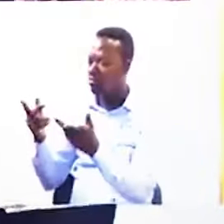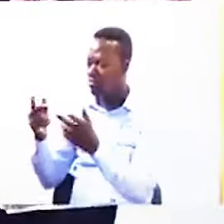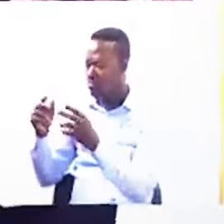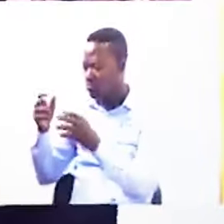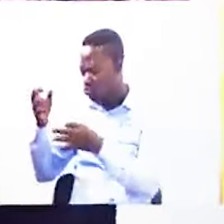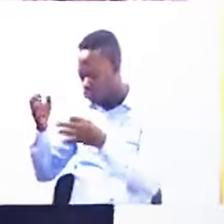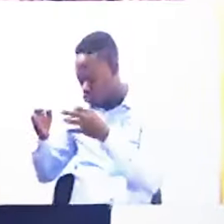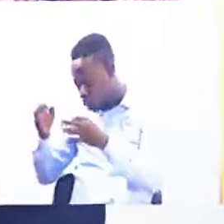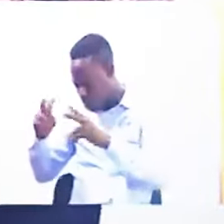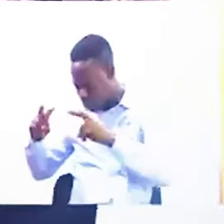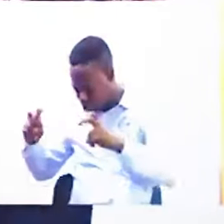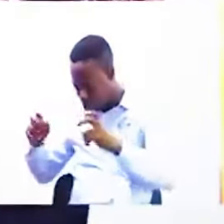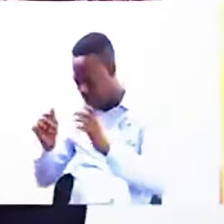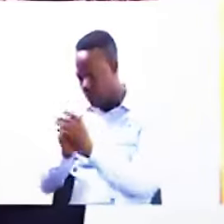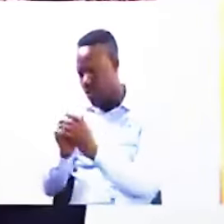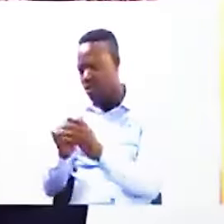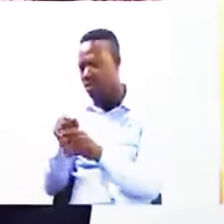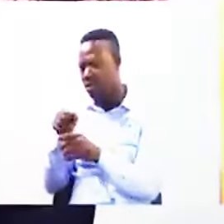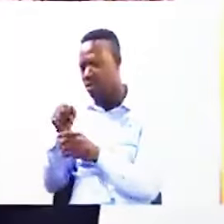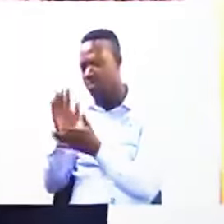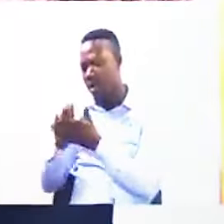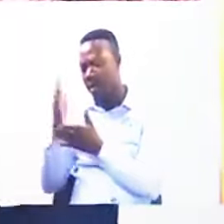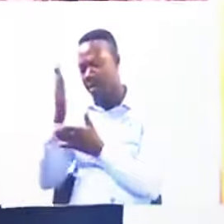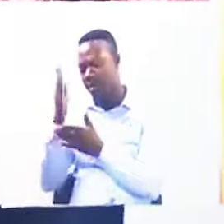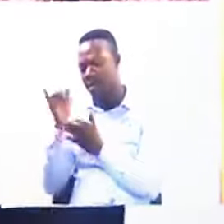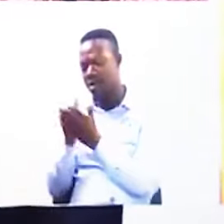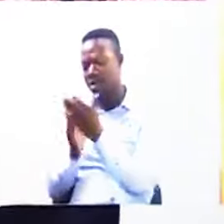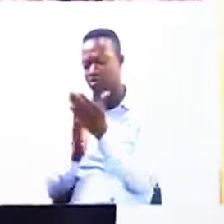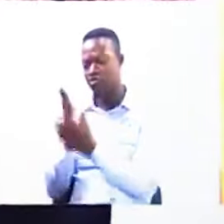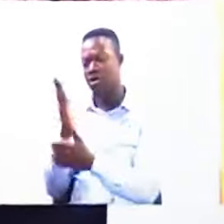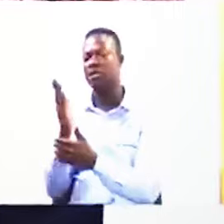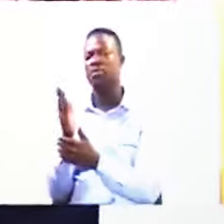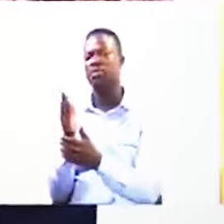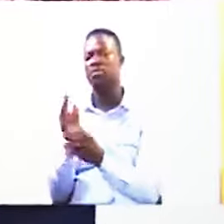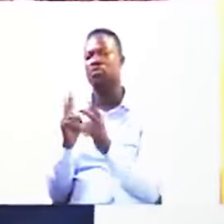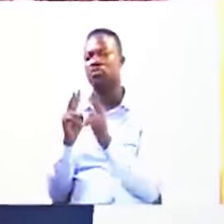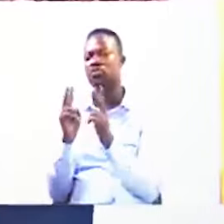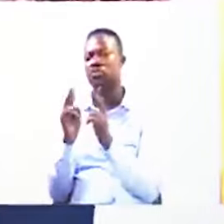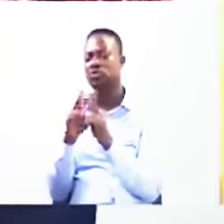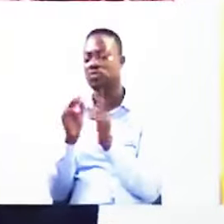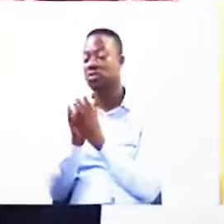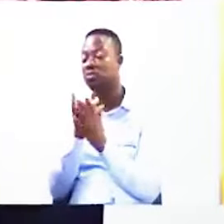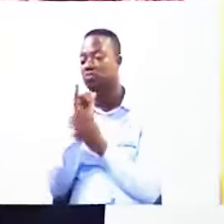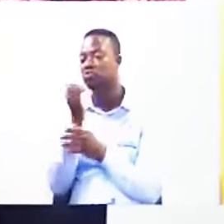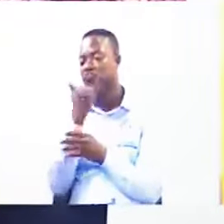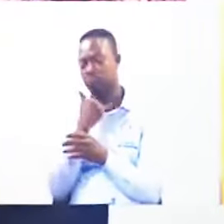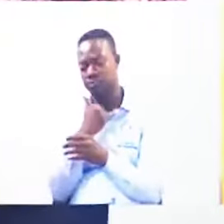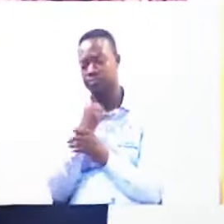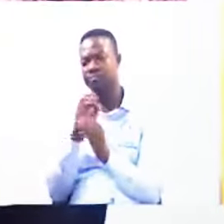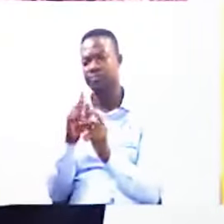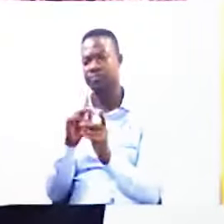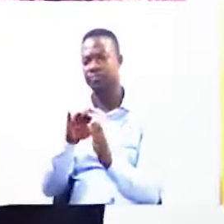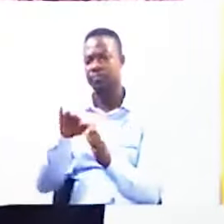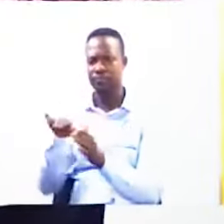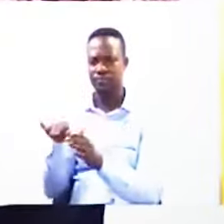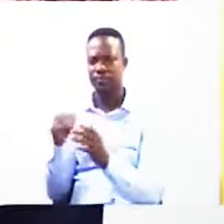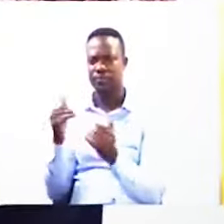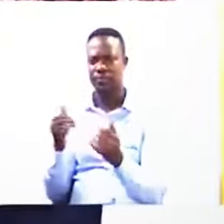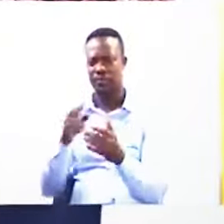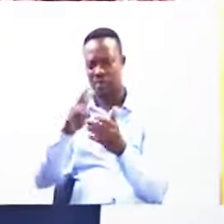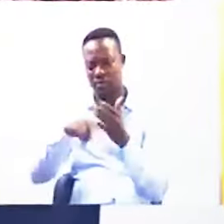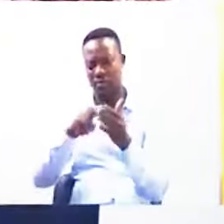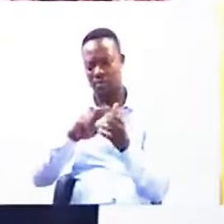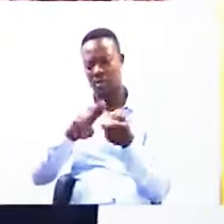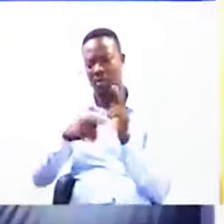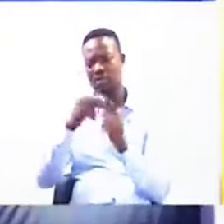ana mituye no anyekwa. Now let's jump to verse 9. Afeyen ko enyimu enkro no. So the